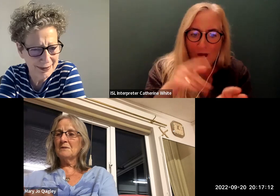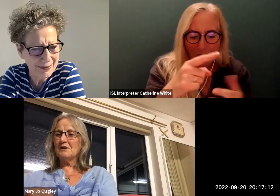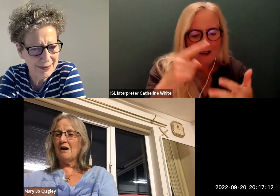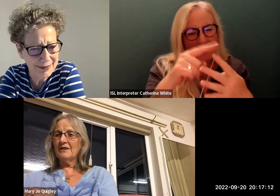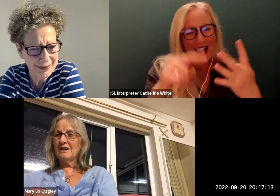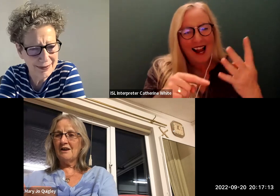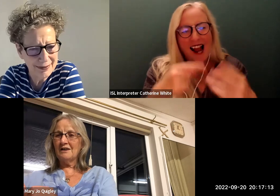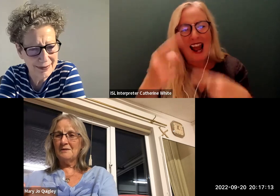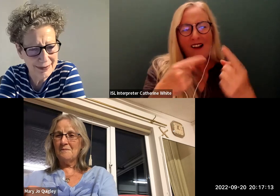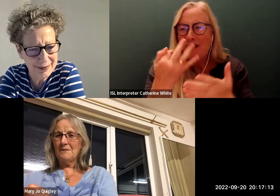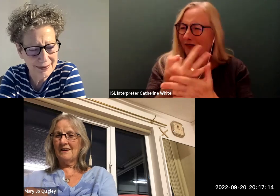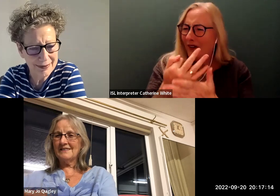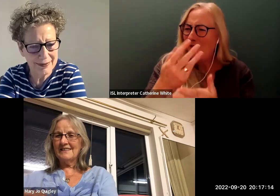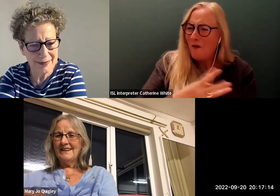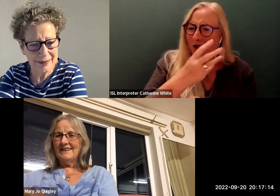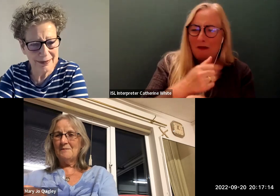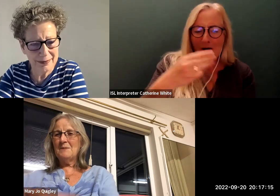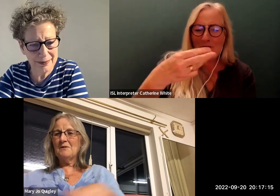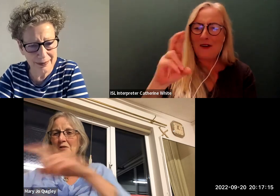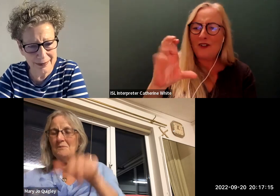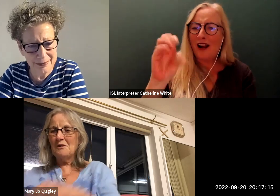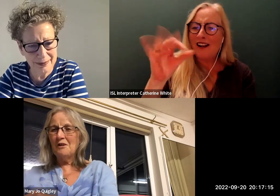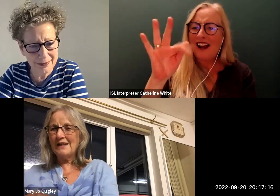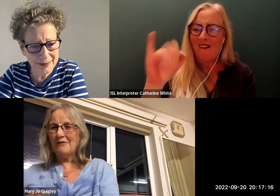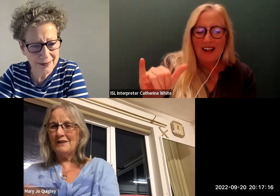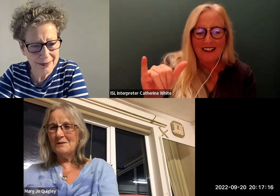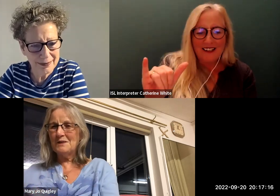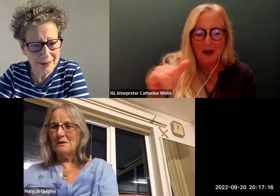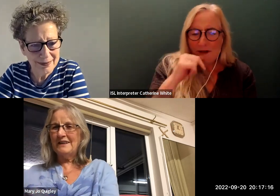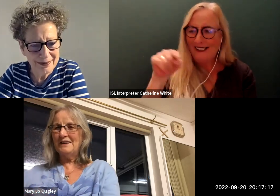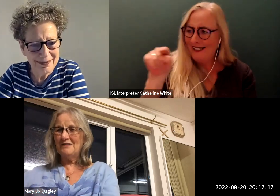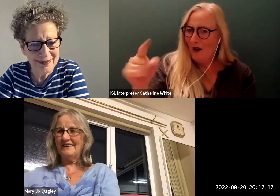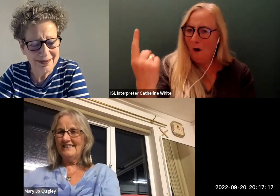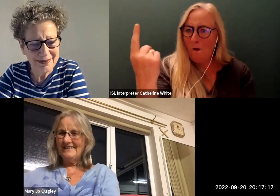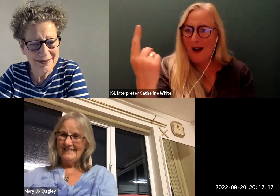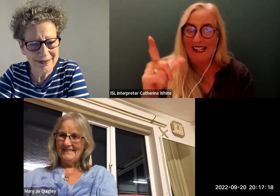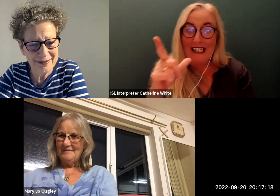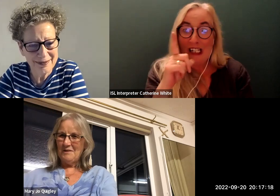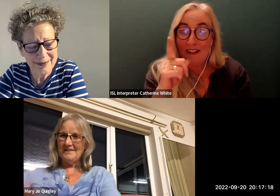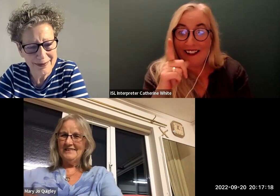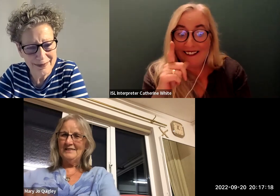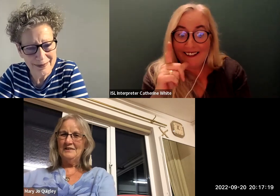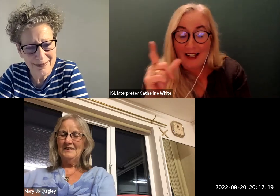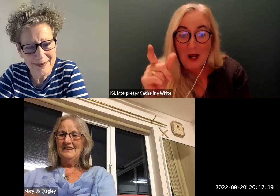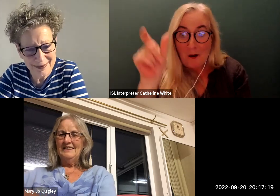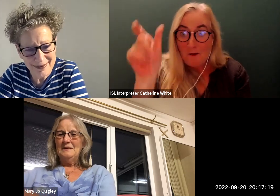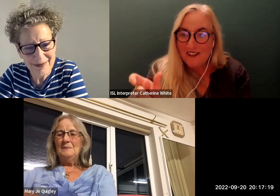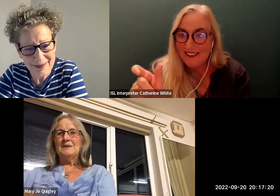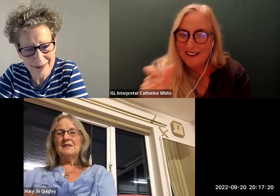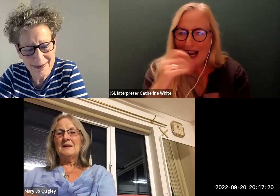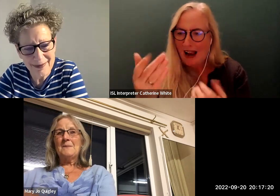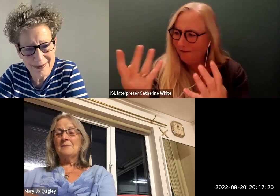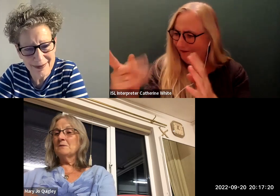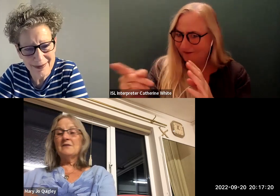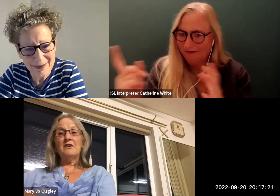how Mr. Coffey got on, because the people around him were all deaf and he was the only hearing person,